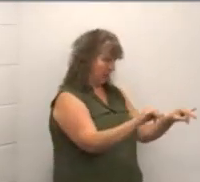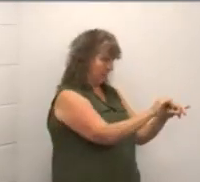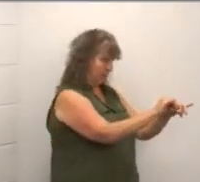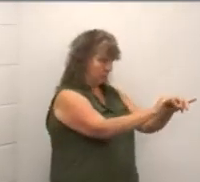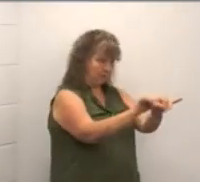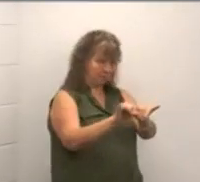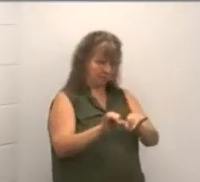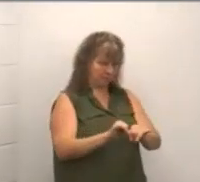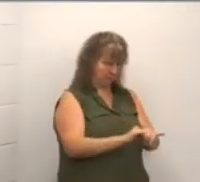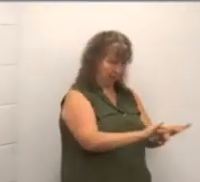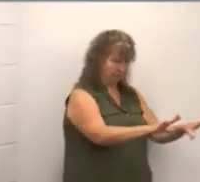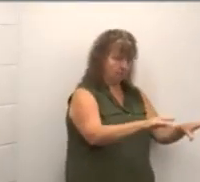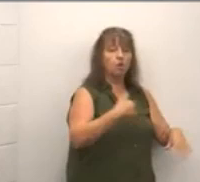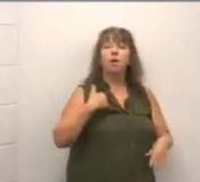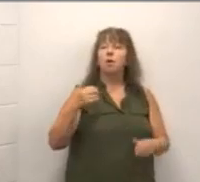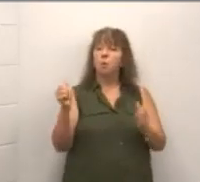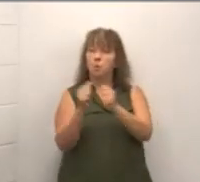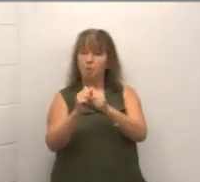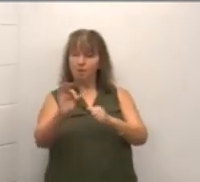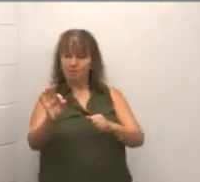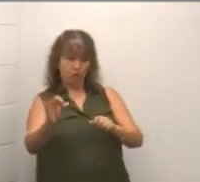it, and then